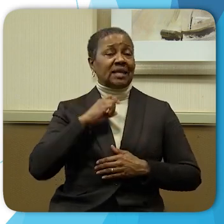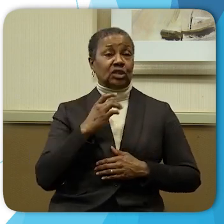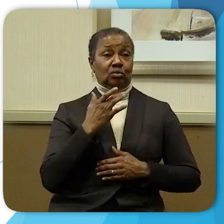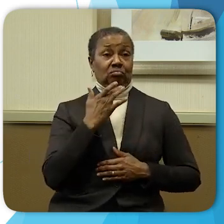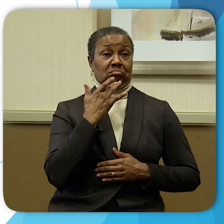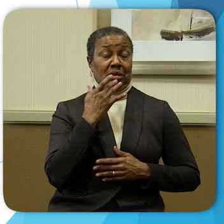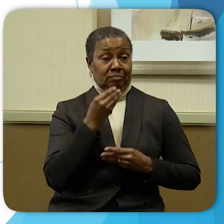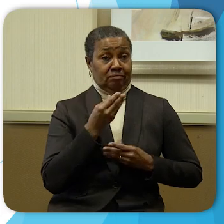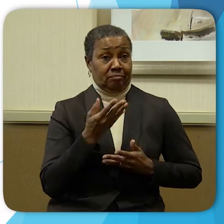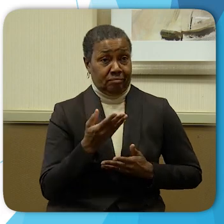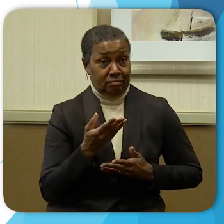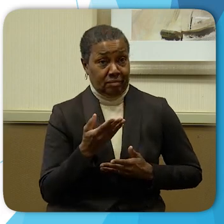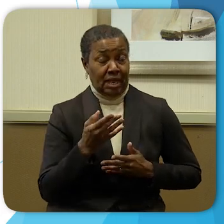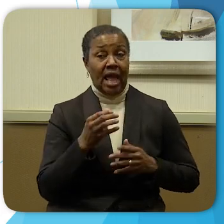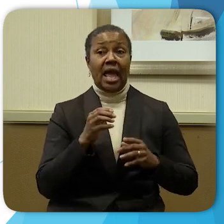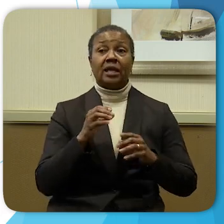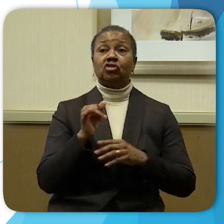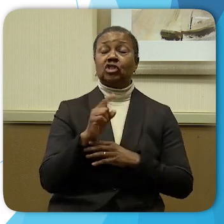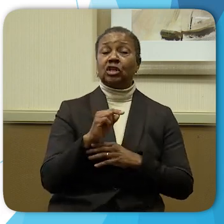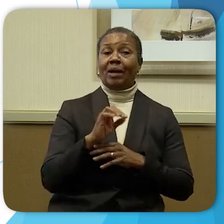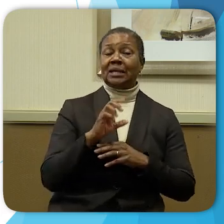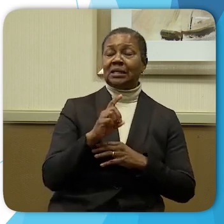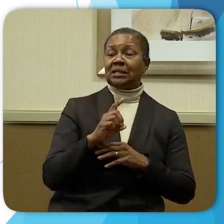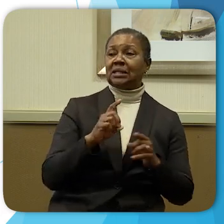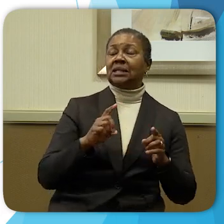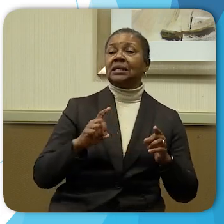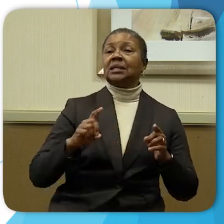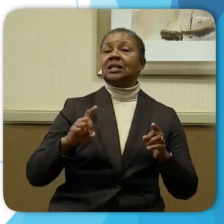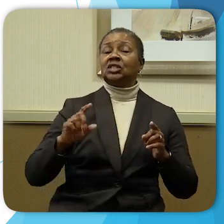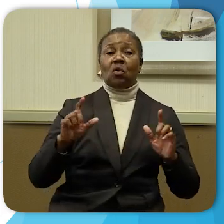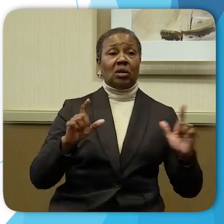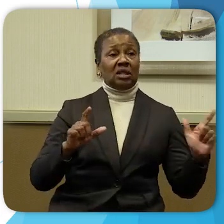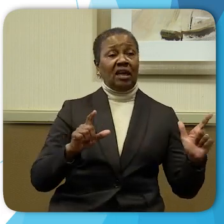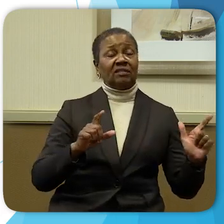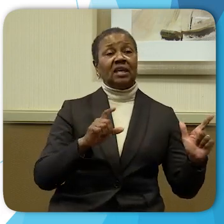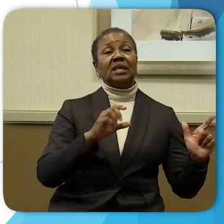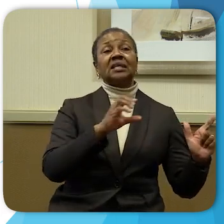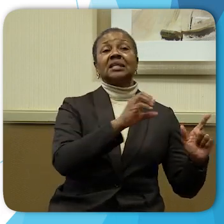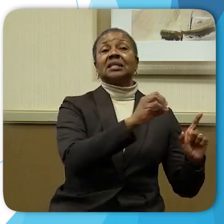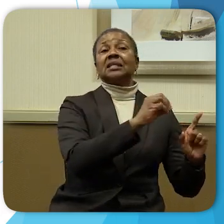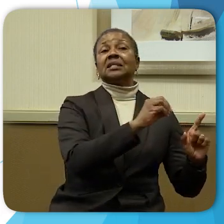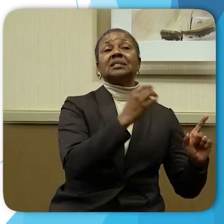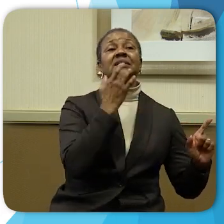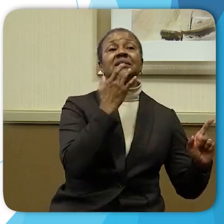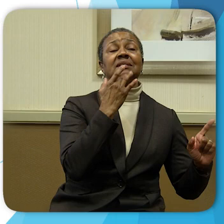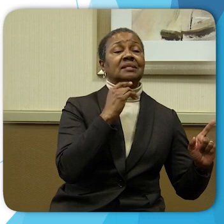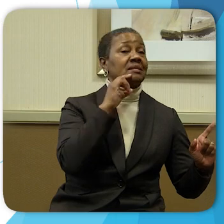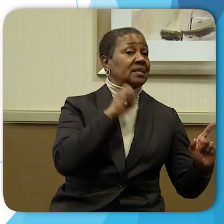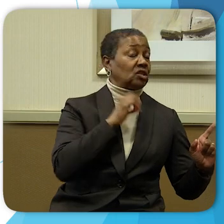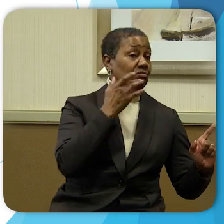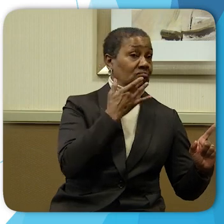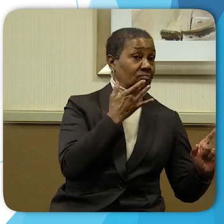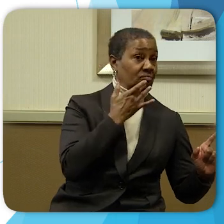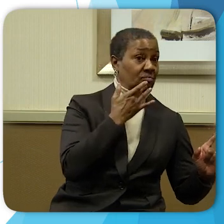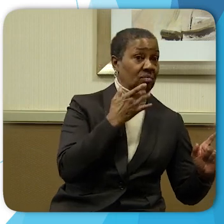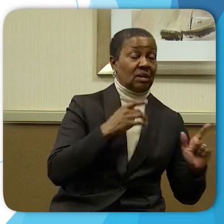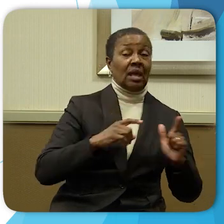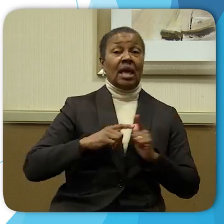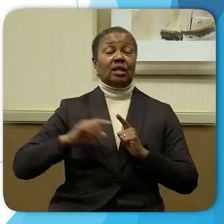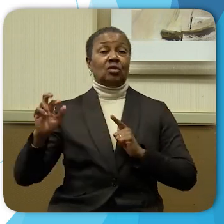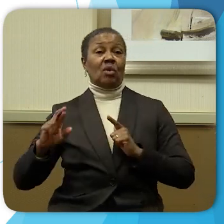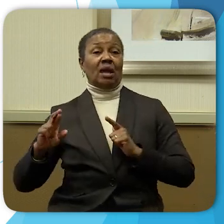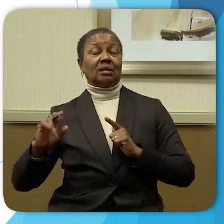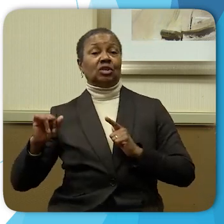So that sexual orientation is on the left and gender identity is on the right. So the first one is with other LGBTQ